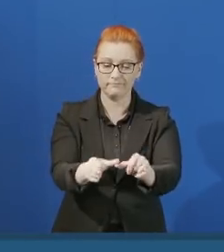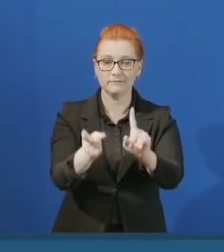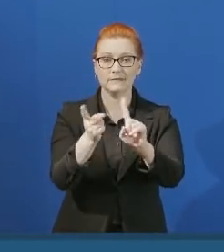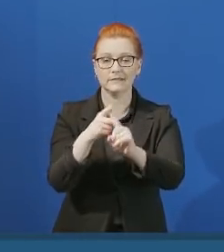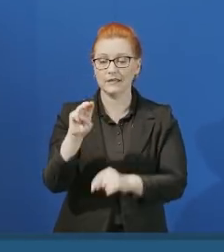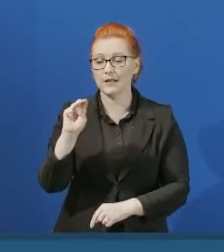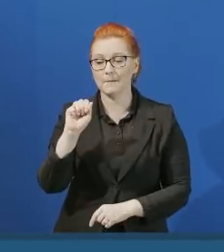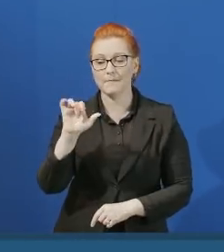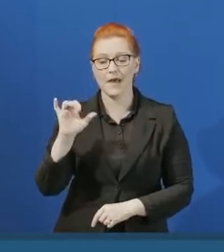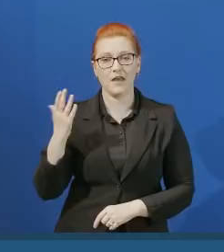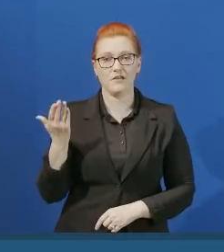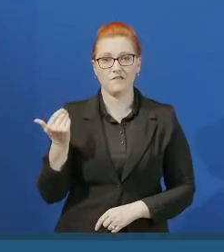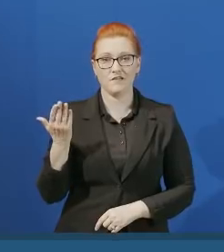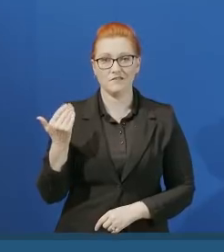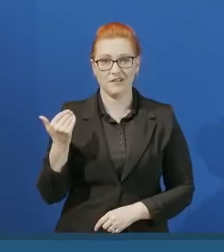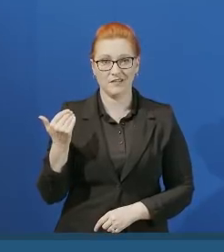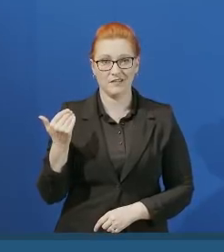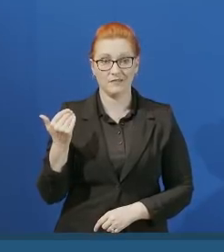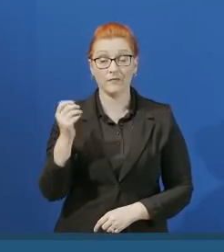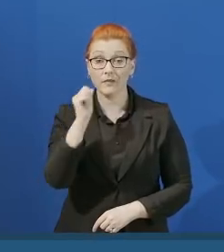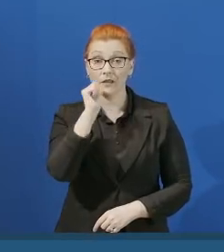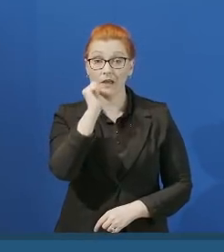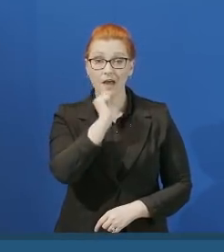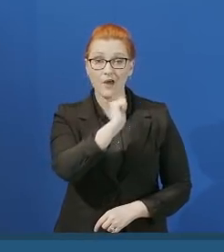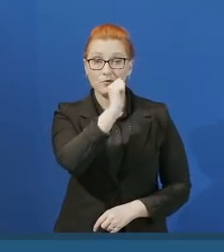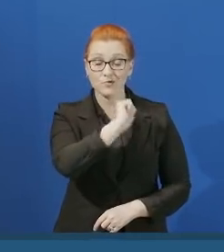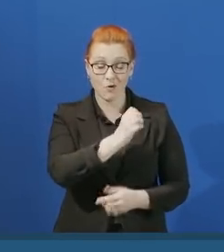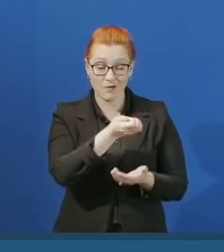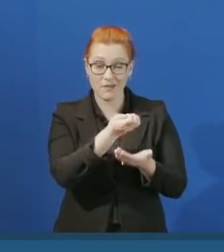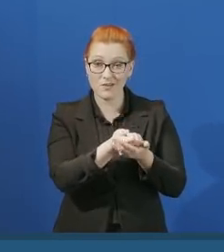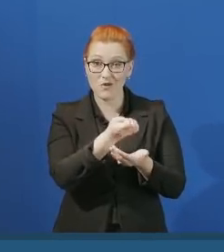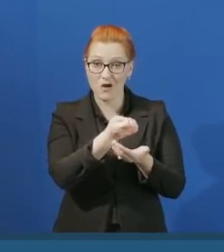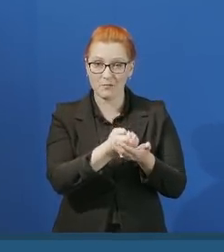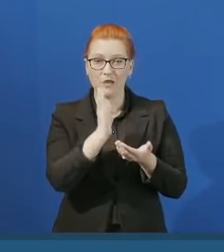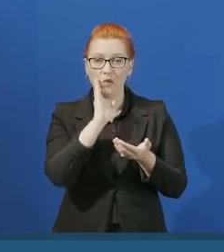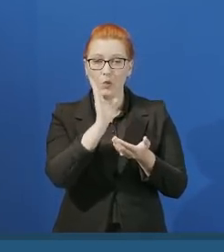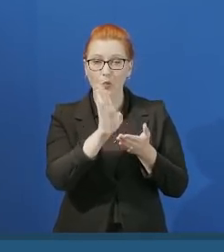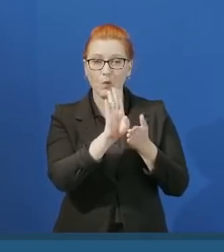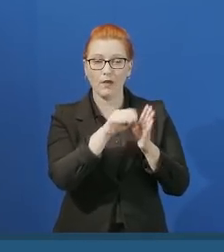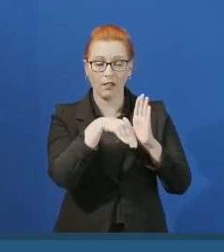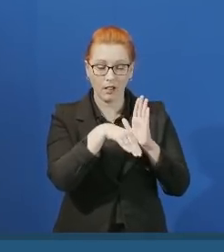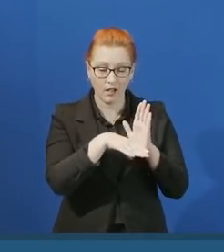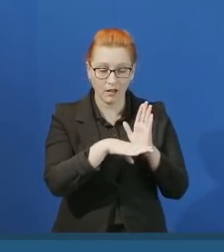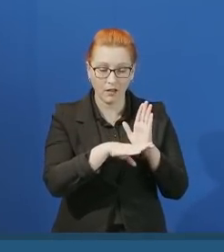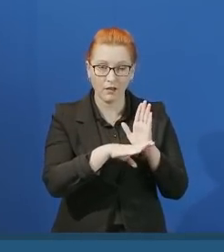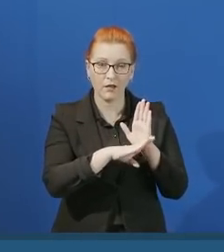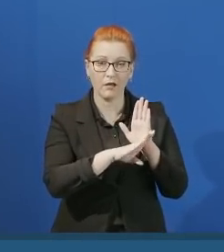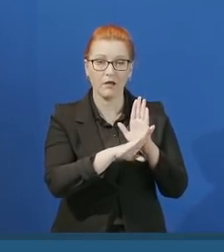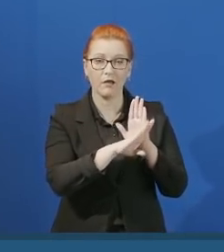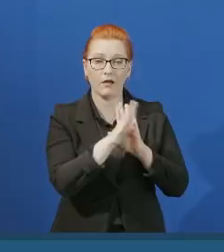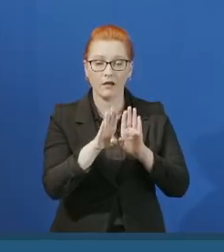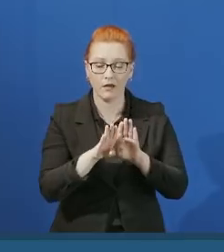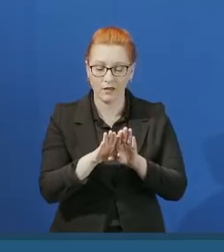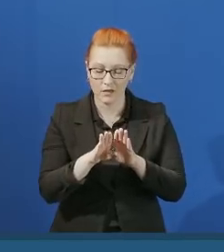and Arizona's economy begins to gradually reopen.